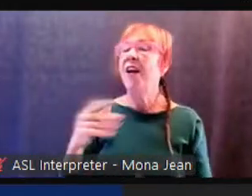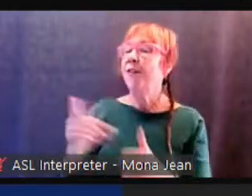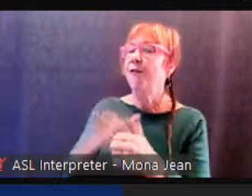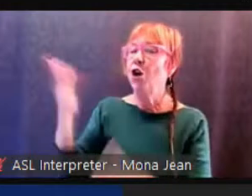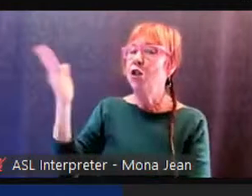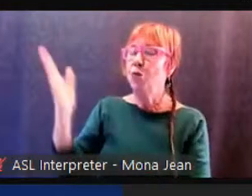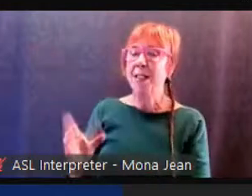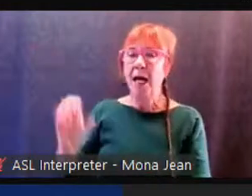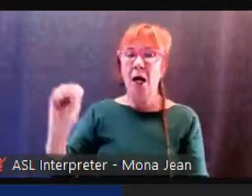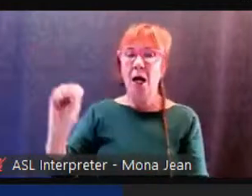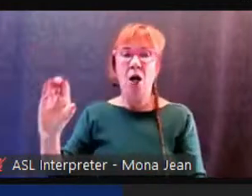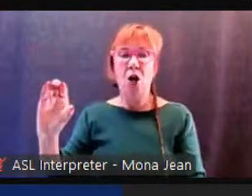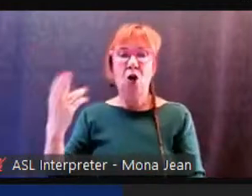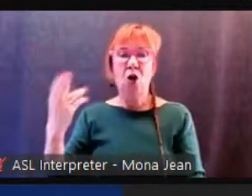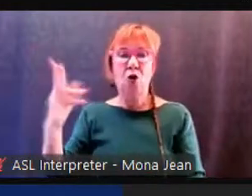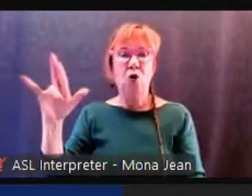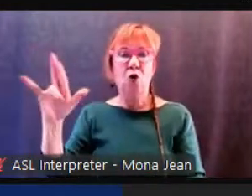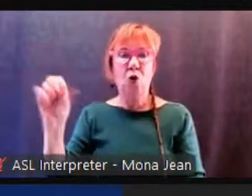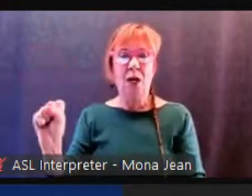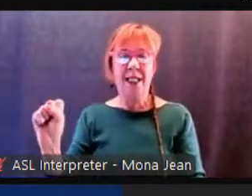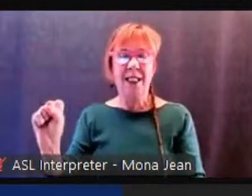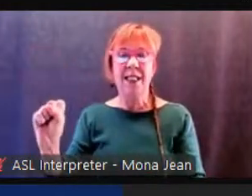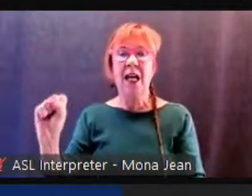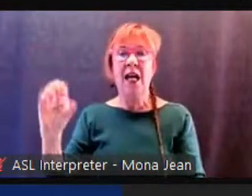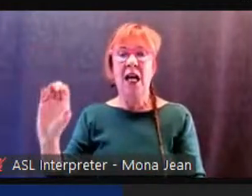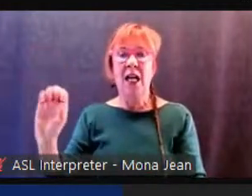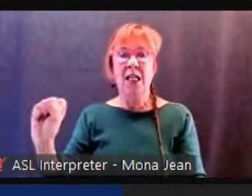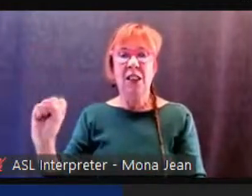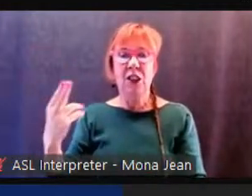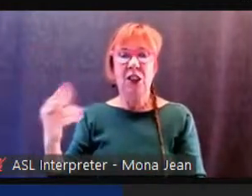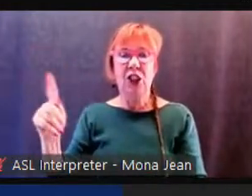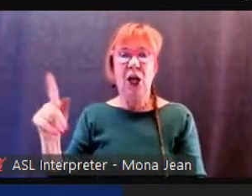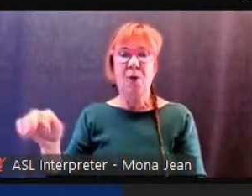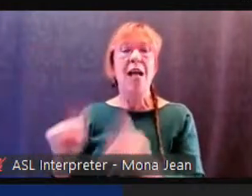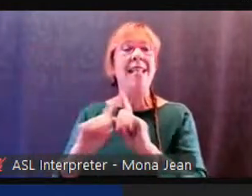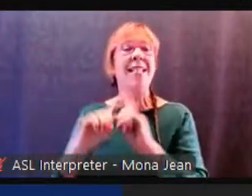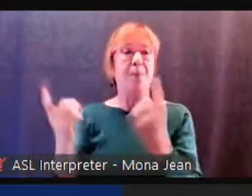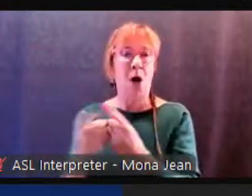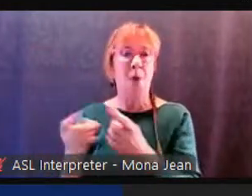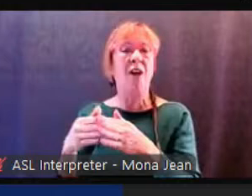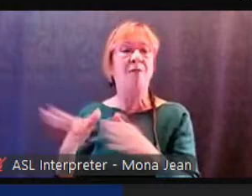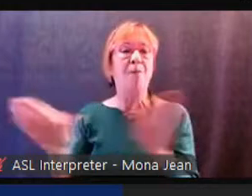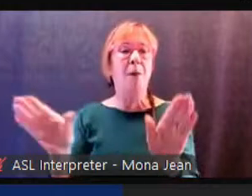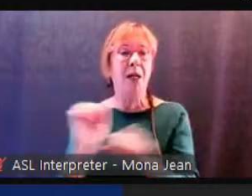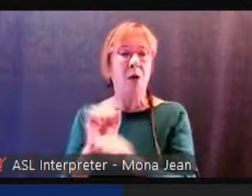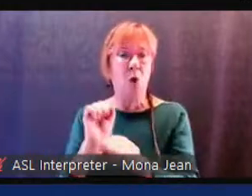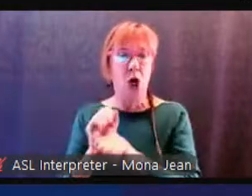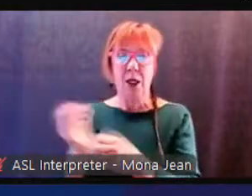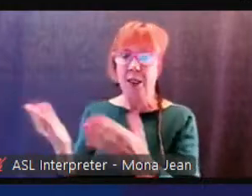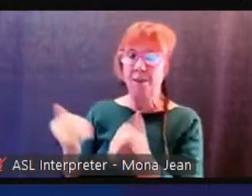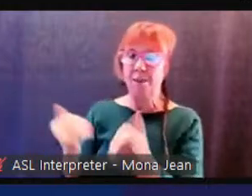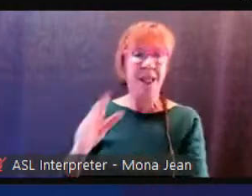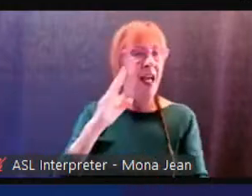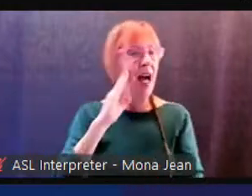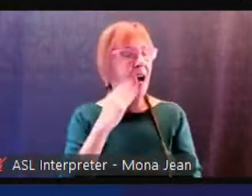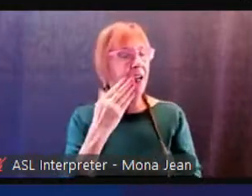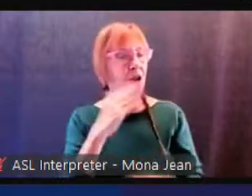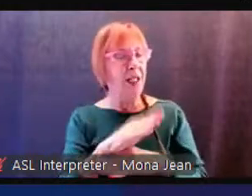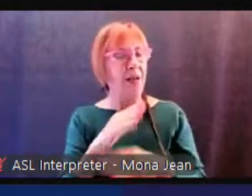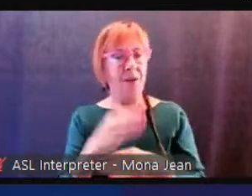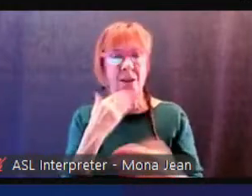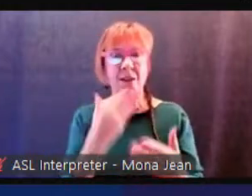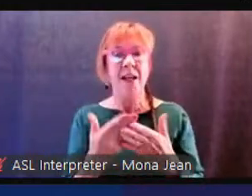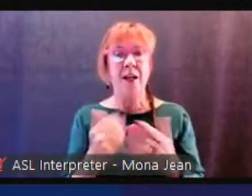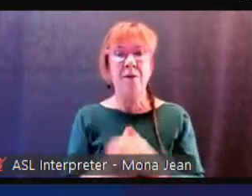Chris Shepard with the Department of Public Works. Please go ahead, Chris. Hi, good evening, everyone. Thanks for having us